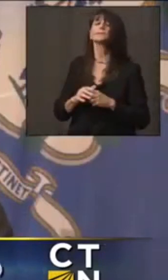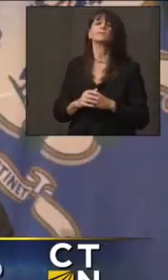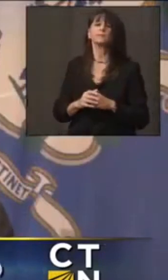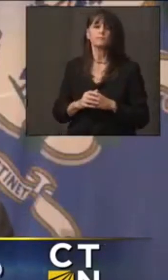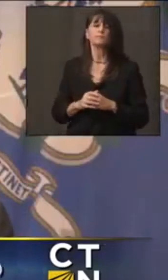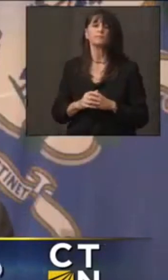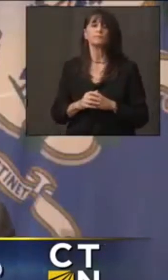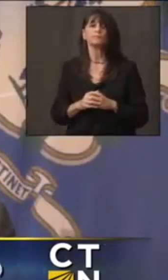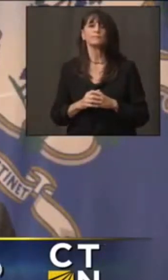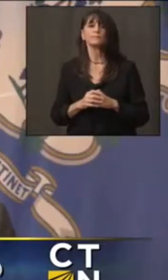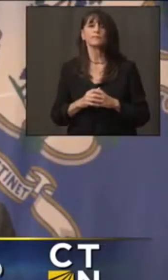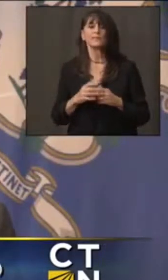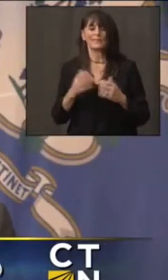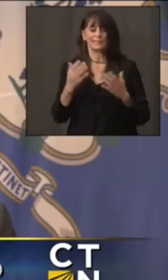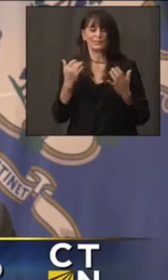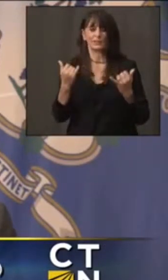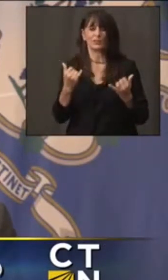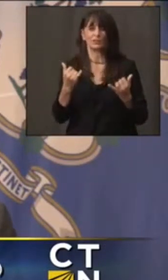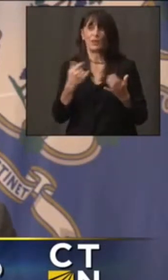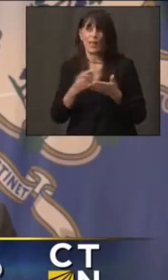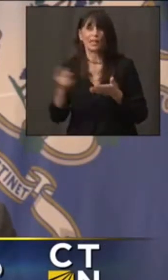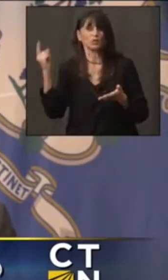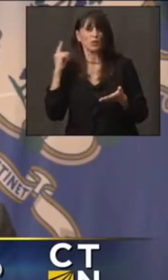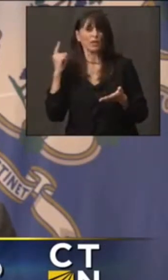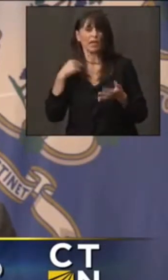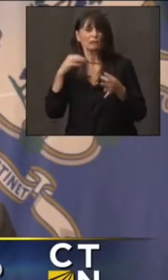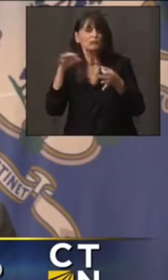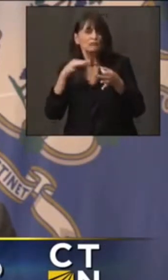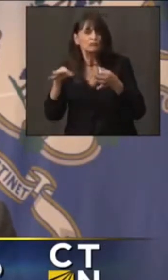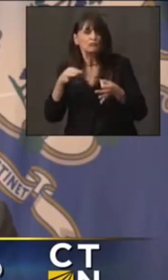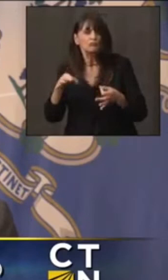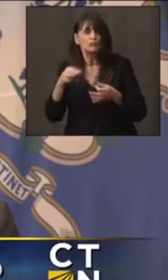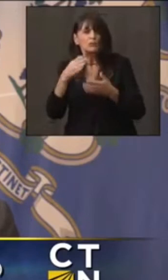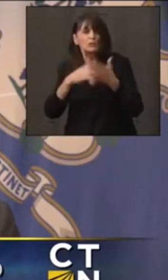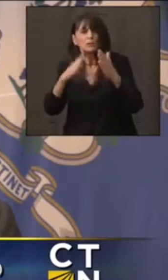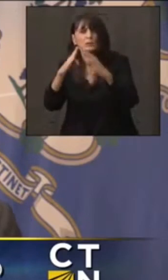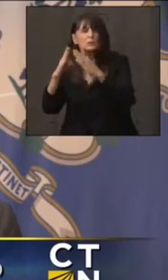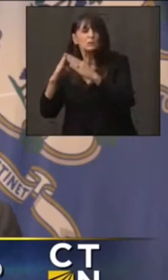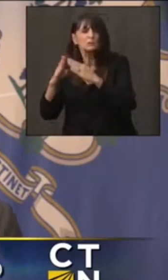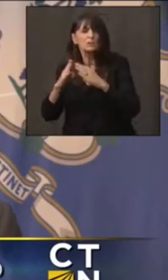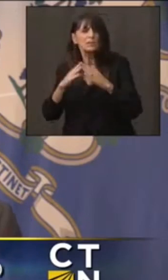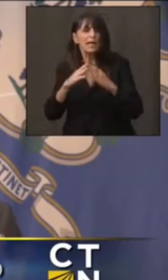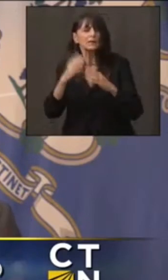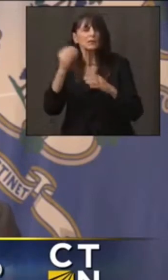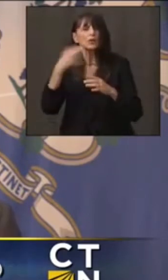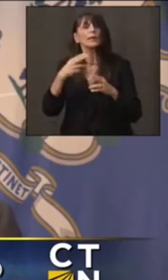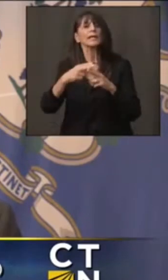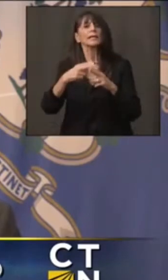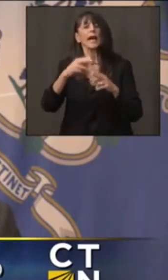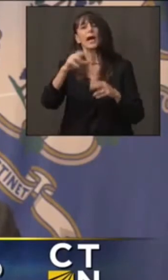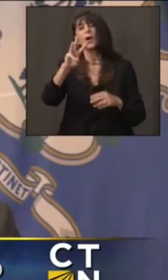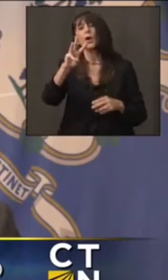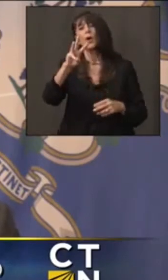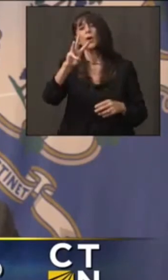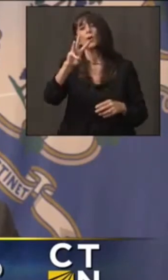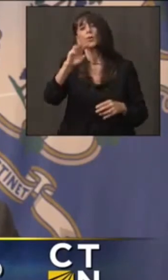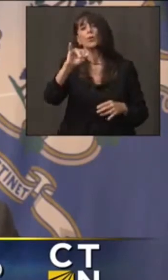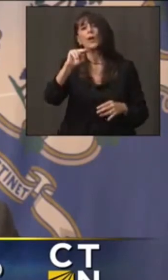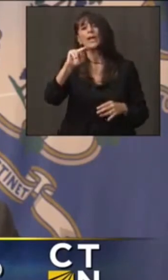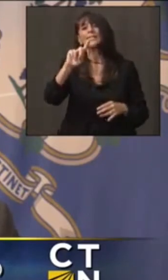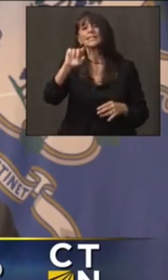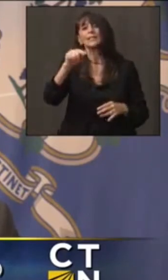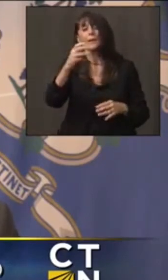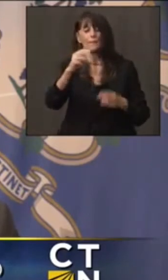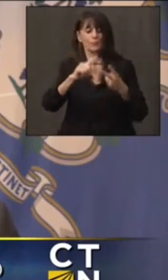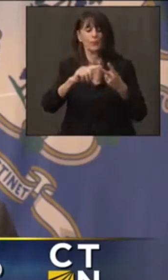that we first introduced Tuesday or last week, I think I'm told that Wyndham is interested in rolling back. I'm told that